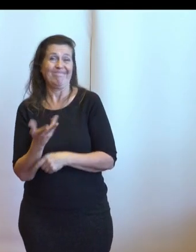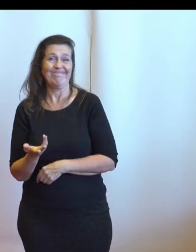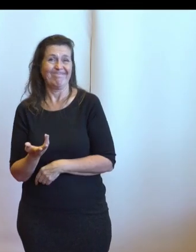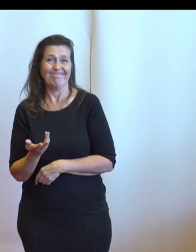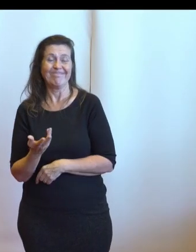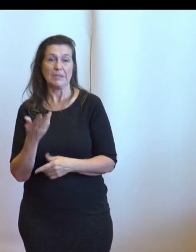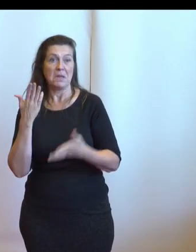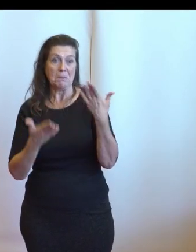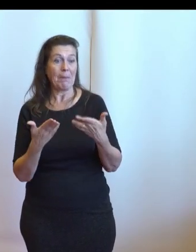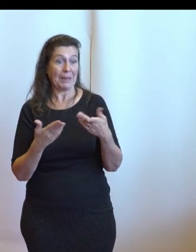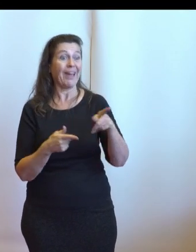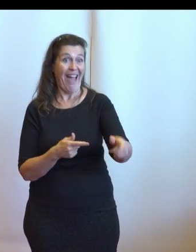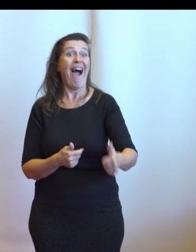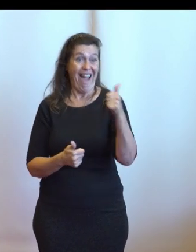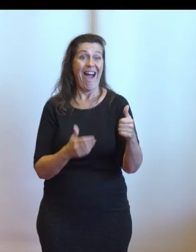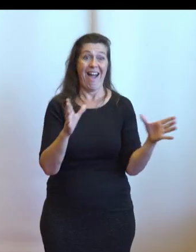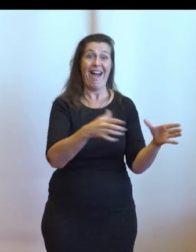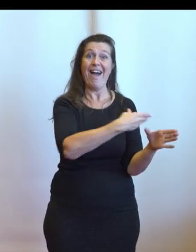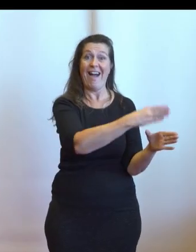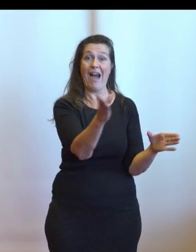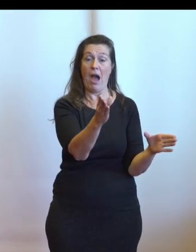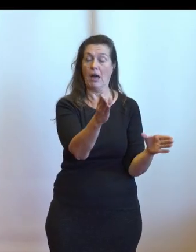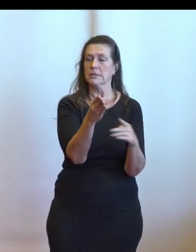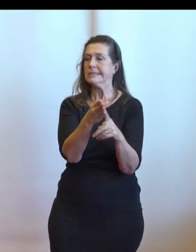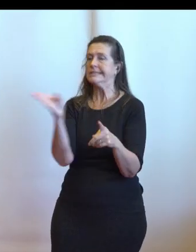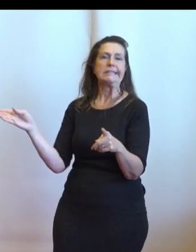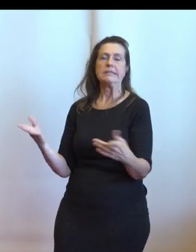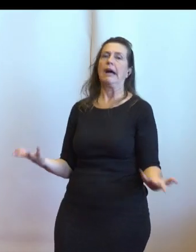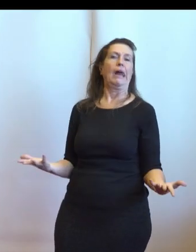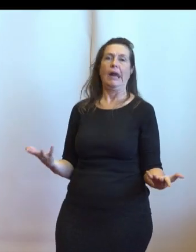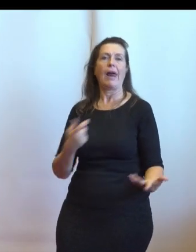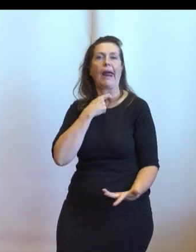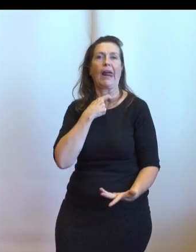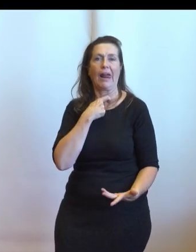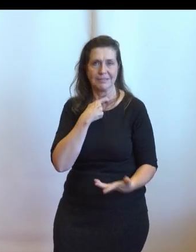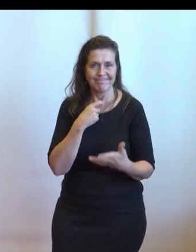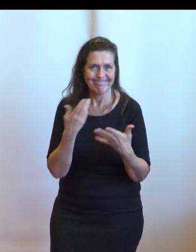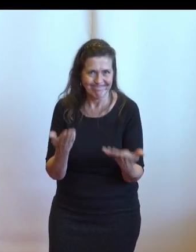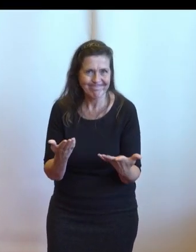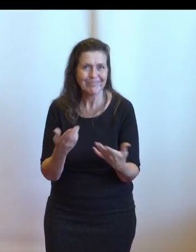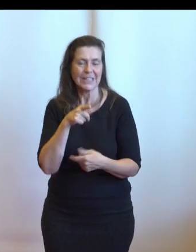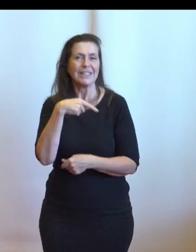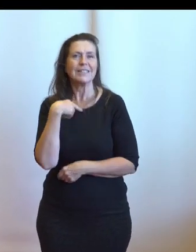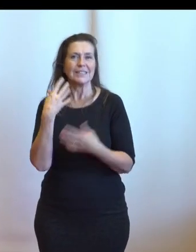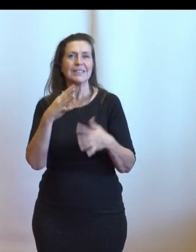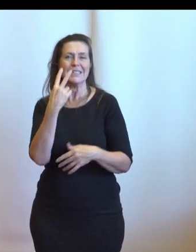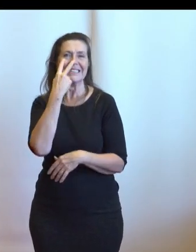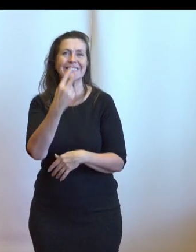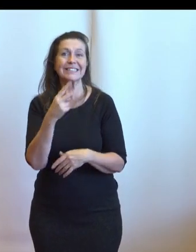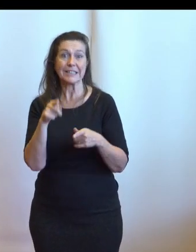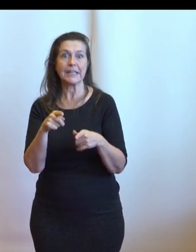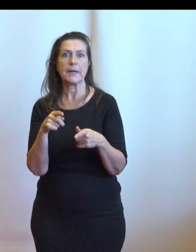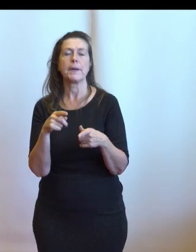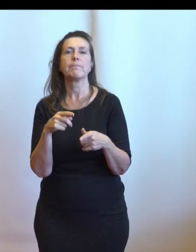points made about including people with disabilities throughout the process. I think one of the things we've seen is an increase